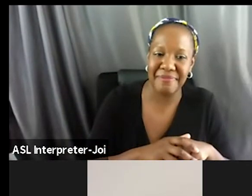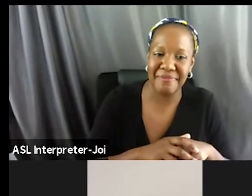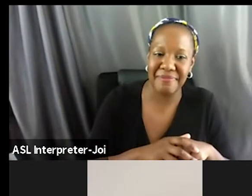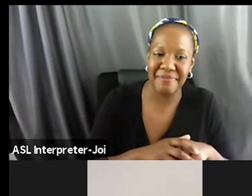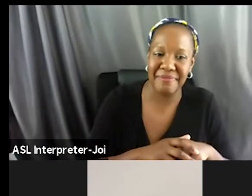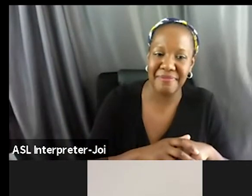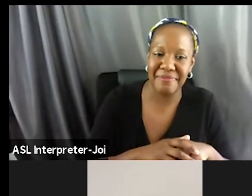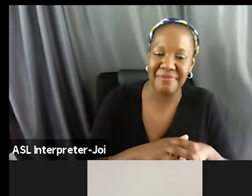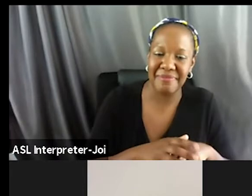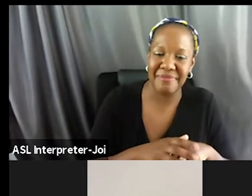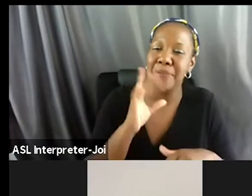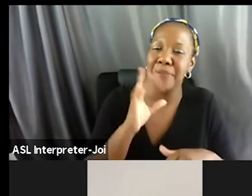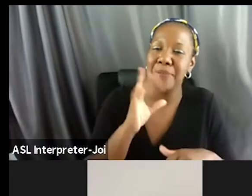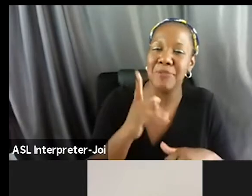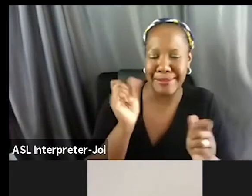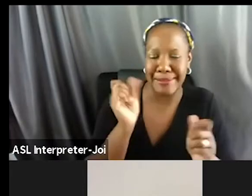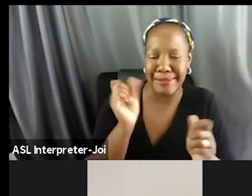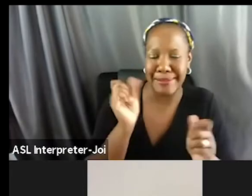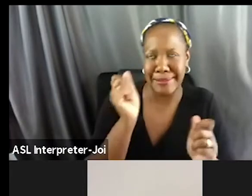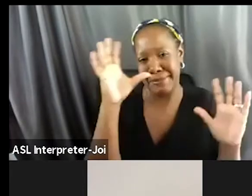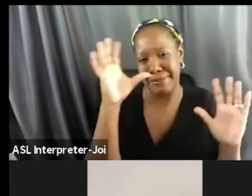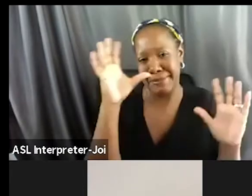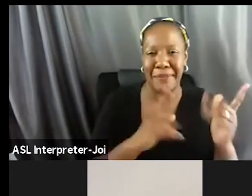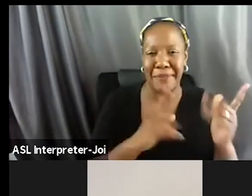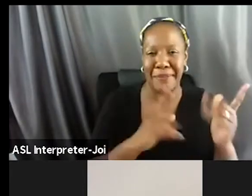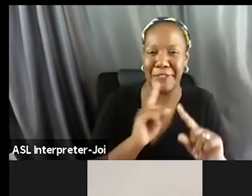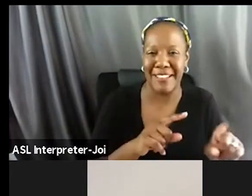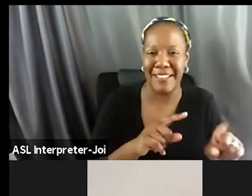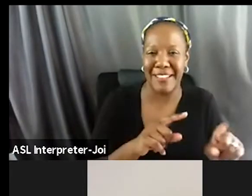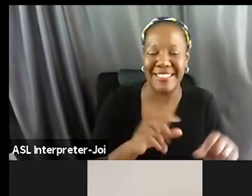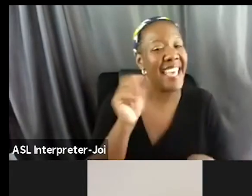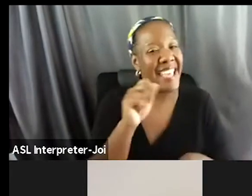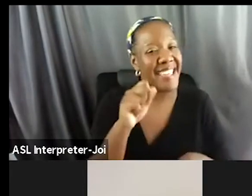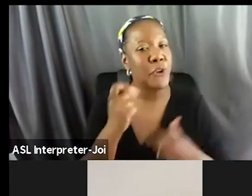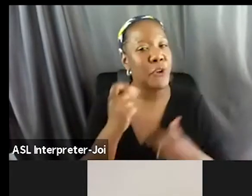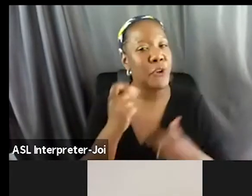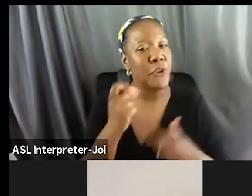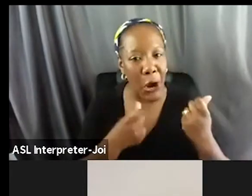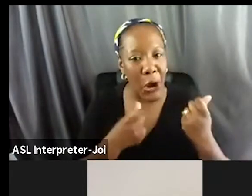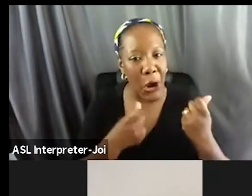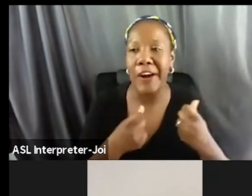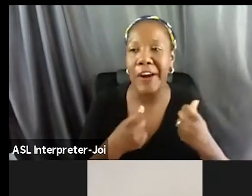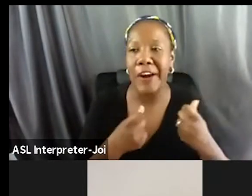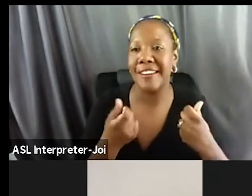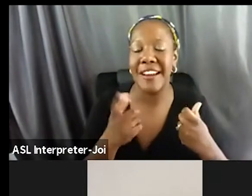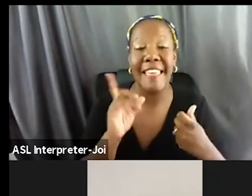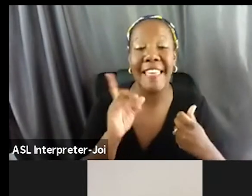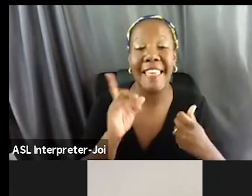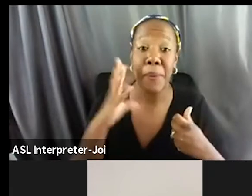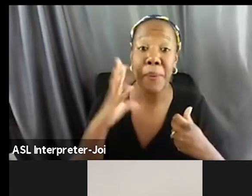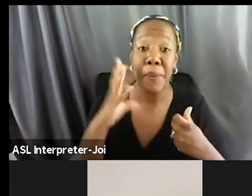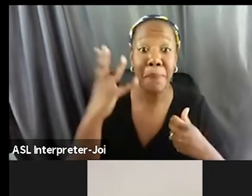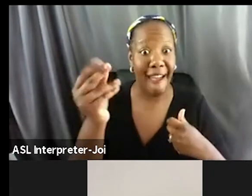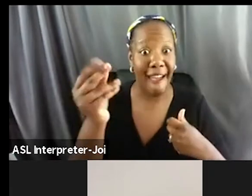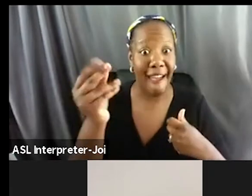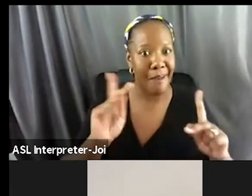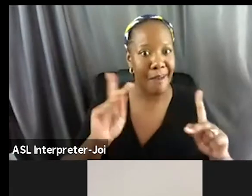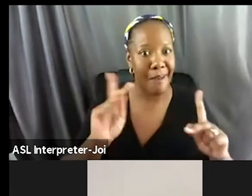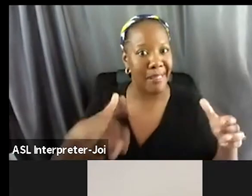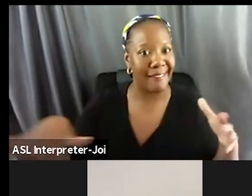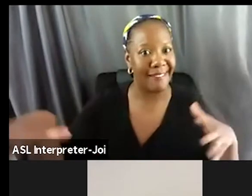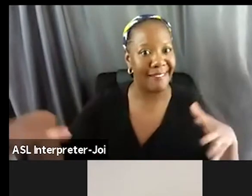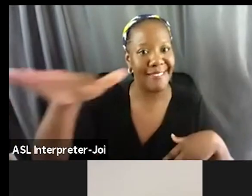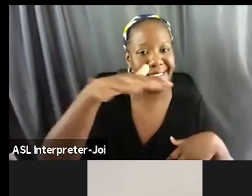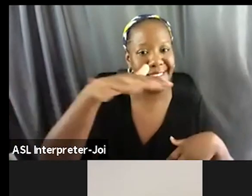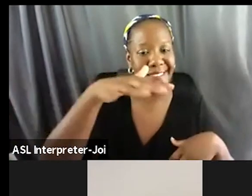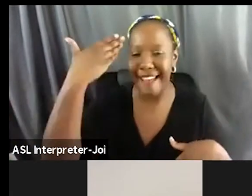over some of the responses. Yeah, I mean, if you're sitting in a car or you're just literally in public, and I don't know what it was. I don't